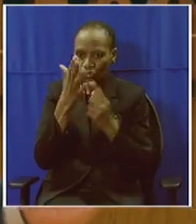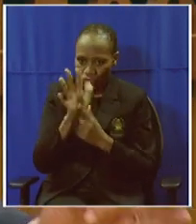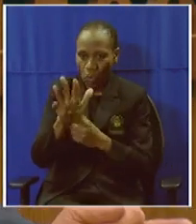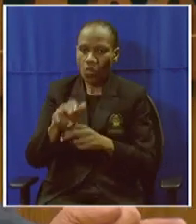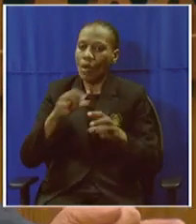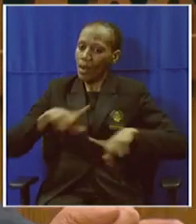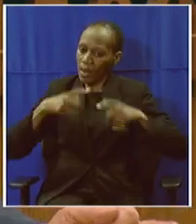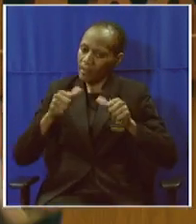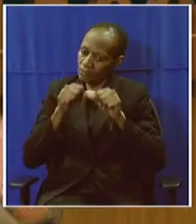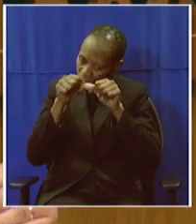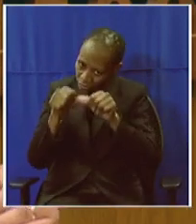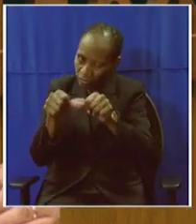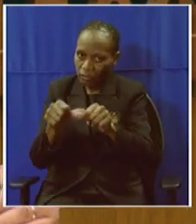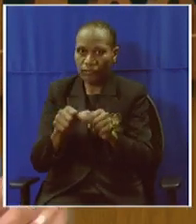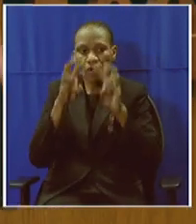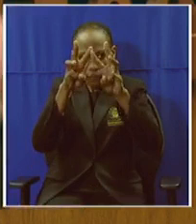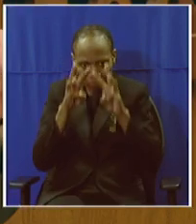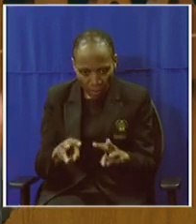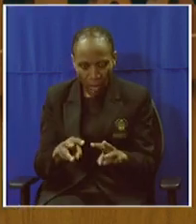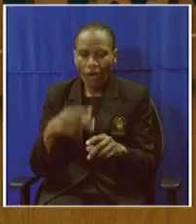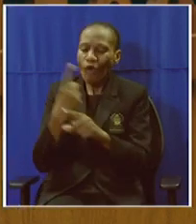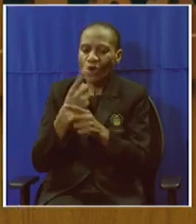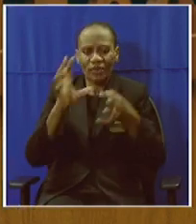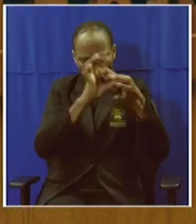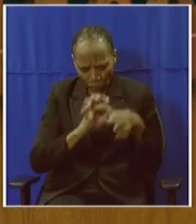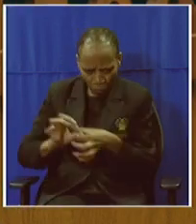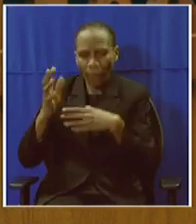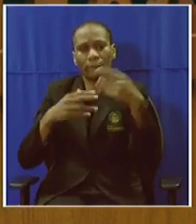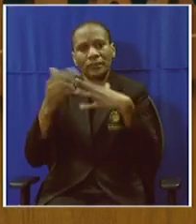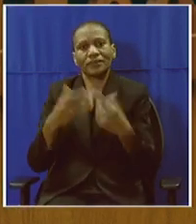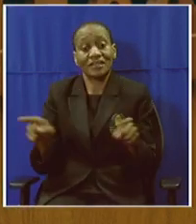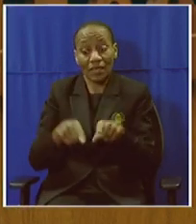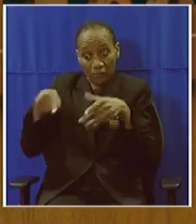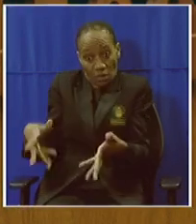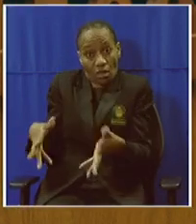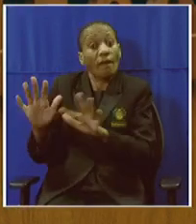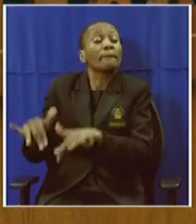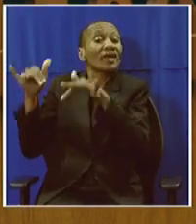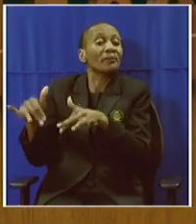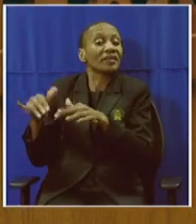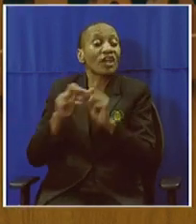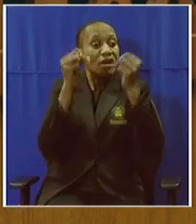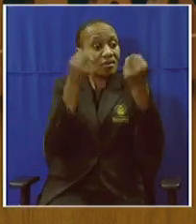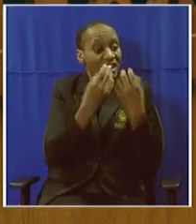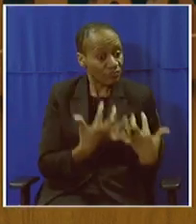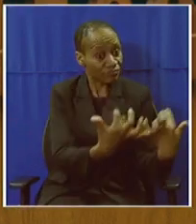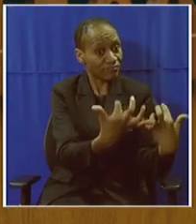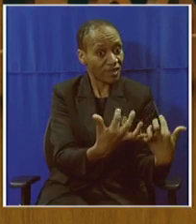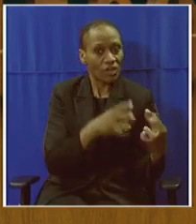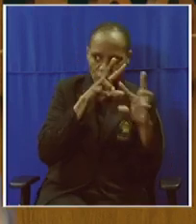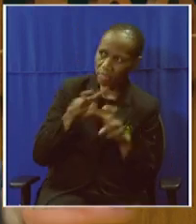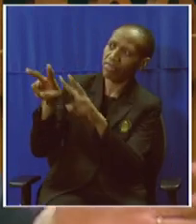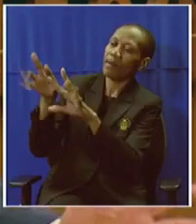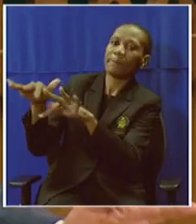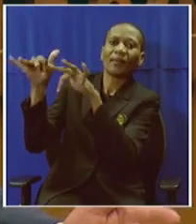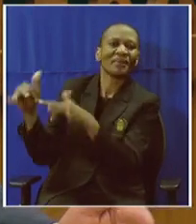and reconciliation wherever we go. And in this house, our nation is desperate for this.